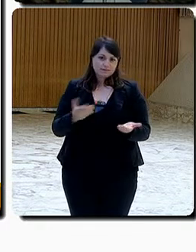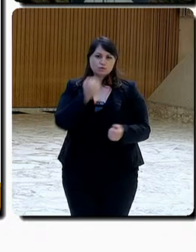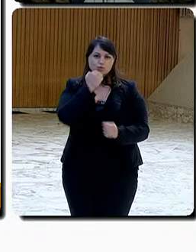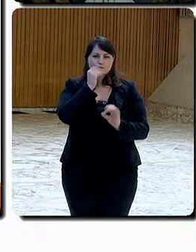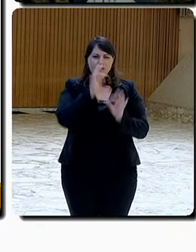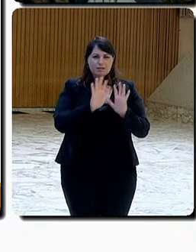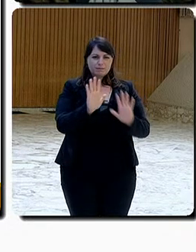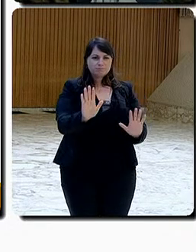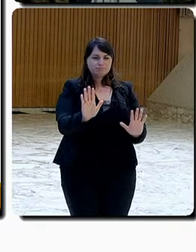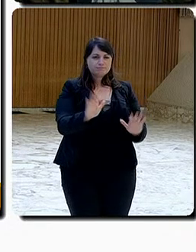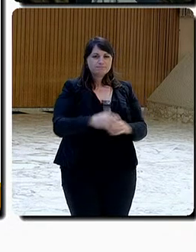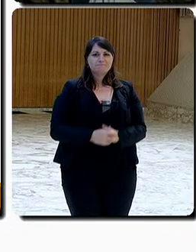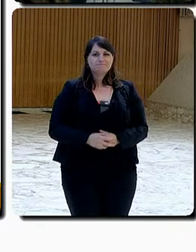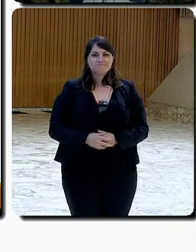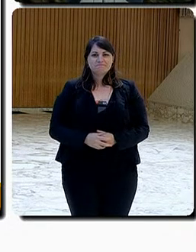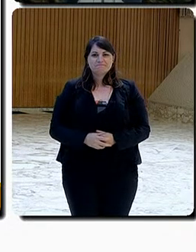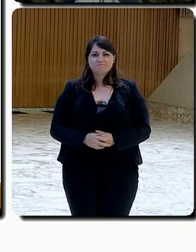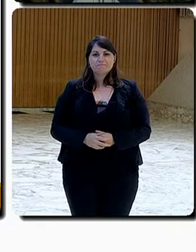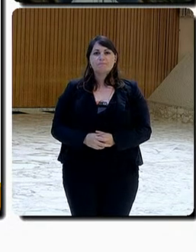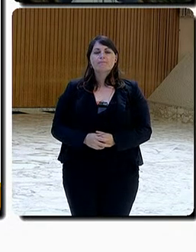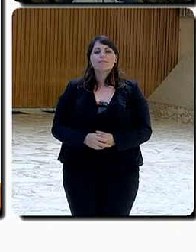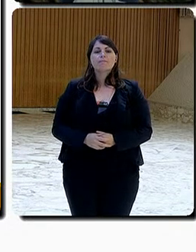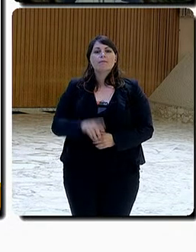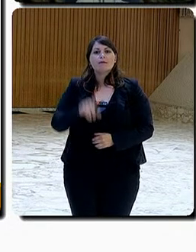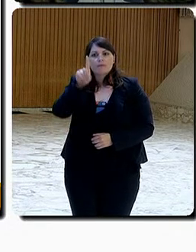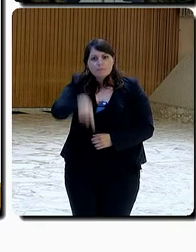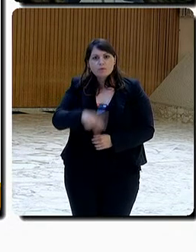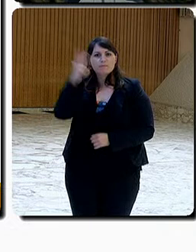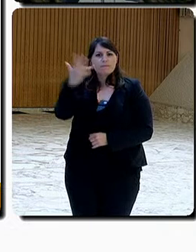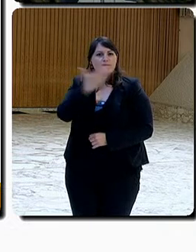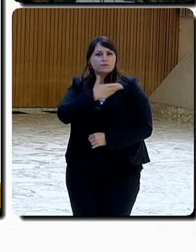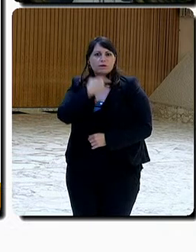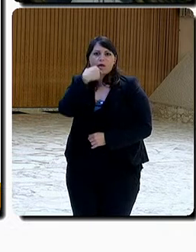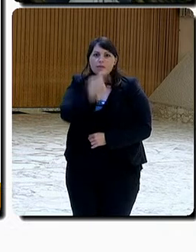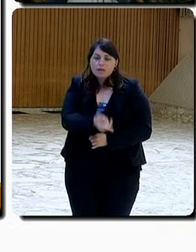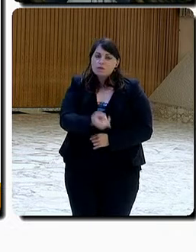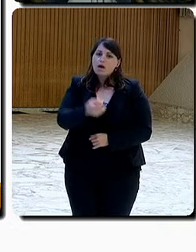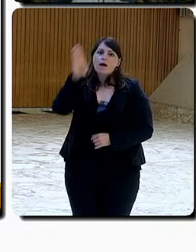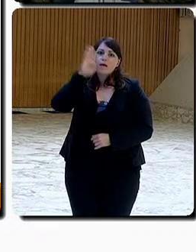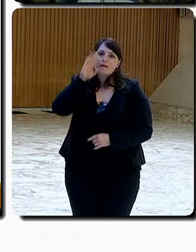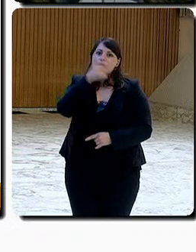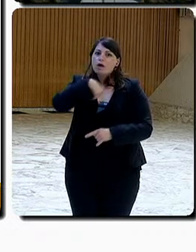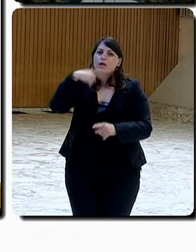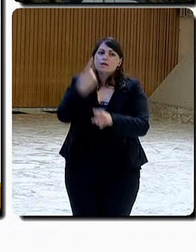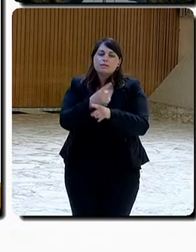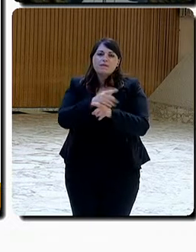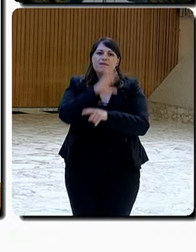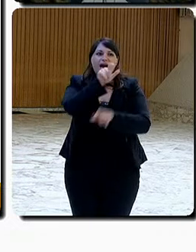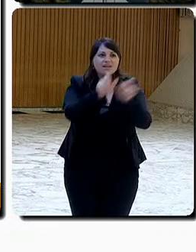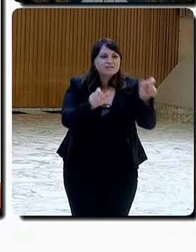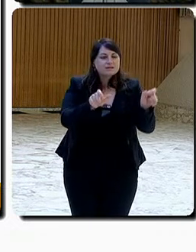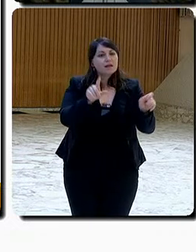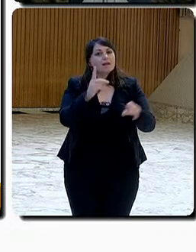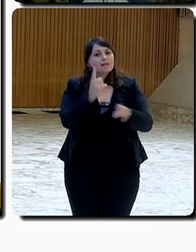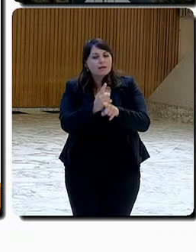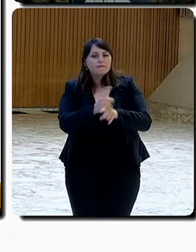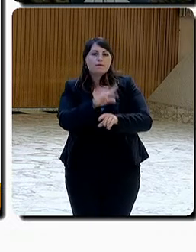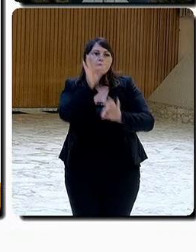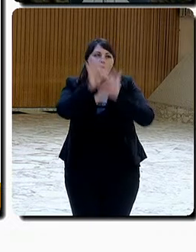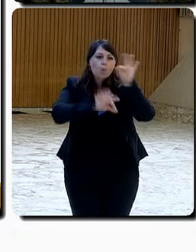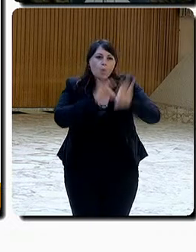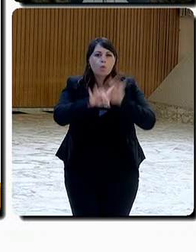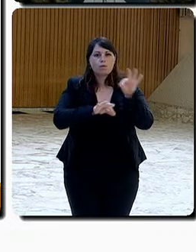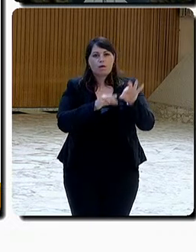Pope Francis has been especially strong in promoting care for the elderly. If anyone is looking for a topic for a master's thesis or a